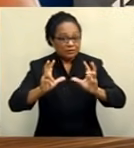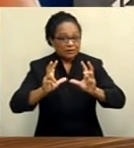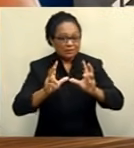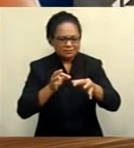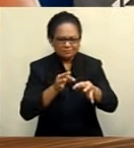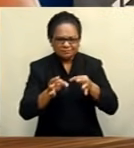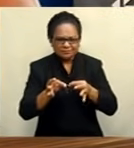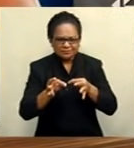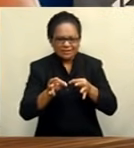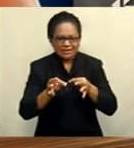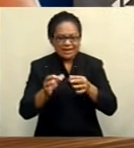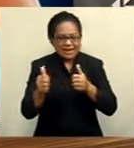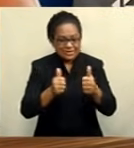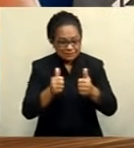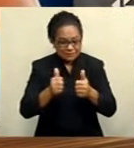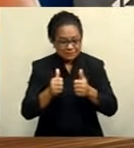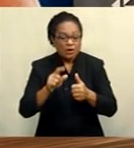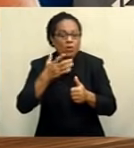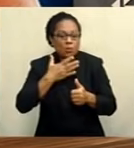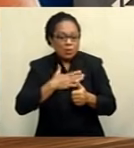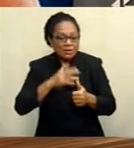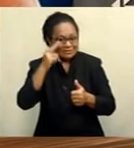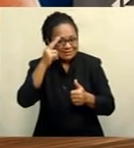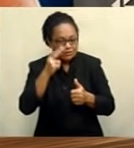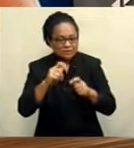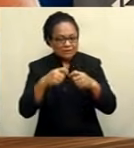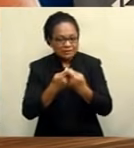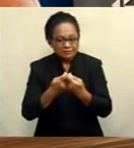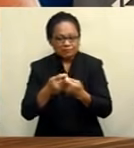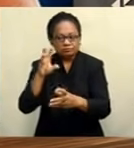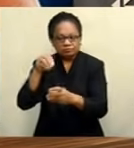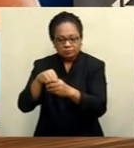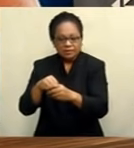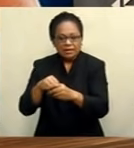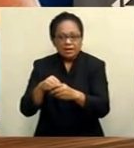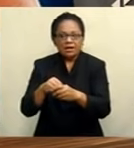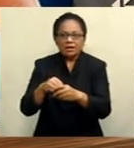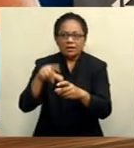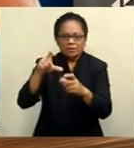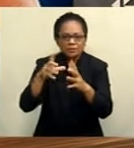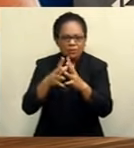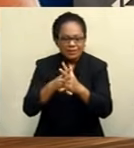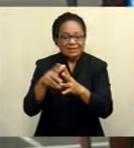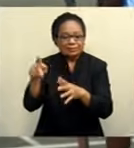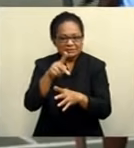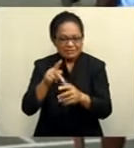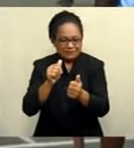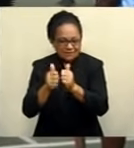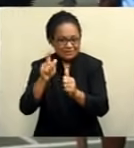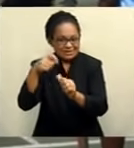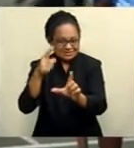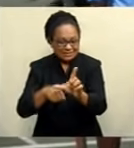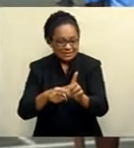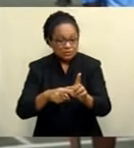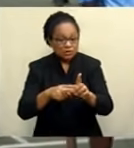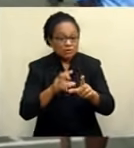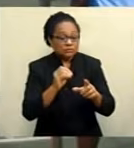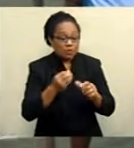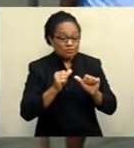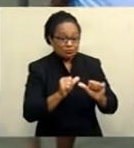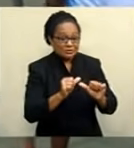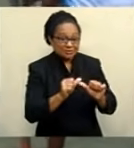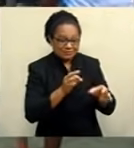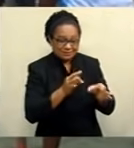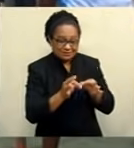Administration wants a national team to take part in the Pacific Mini Games and Commonwealth Games next year. Fiji Volleyball Interim President